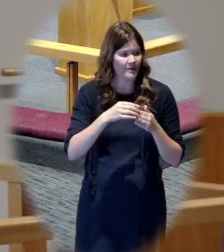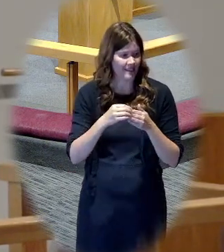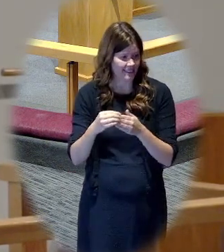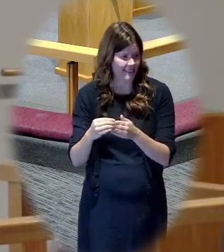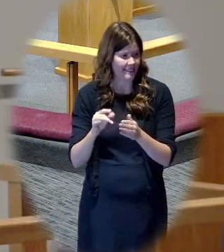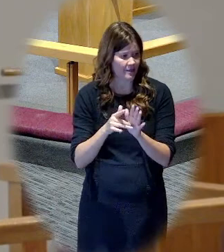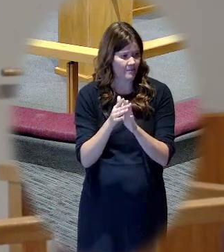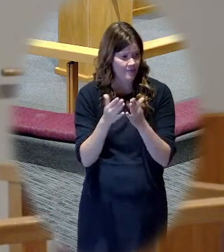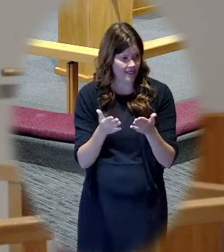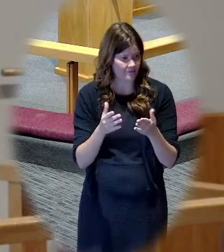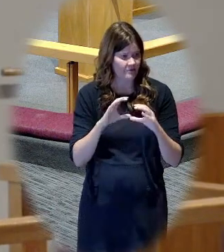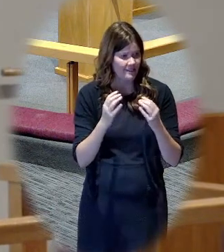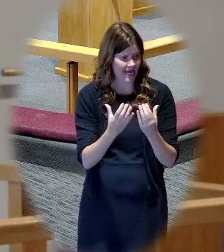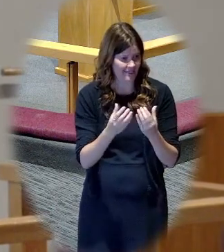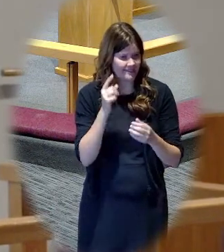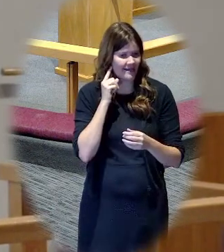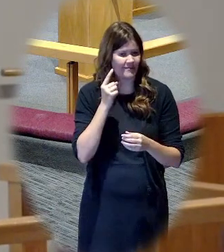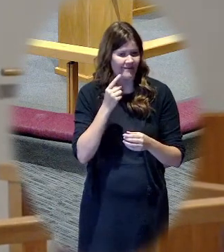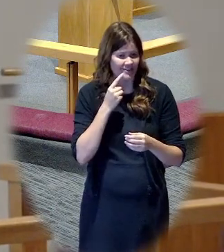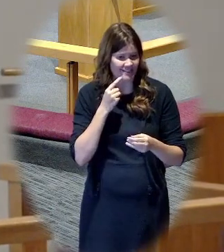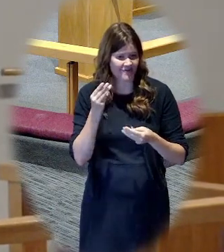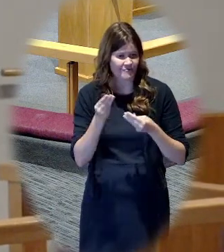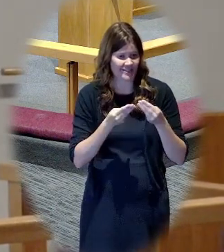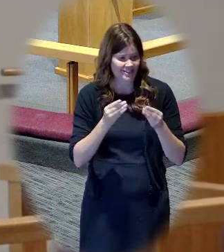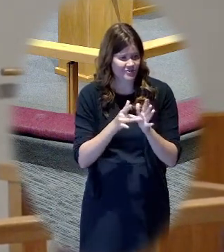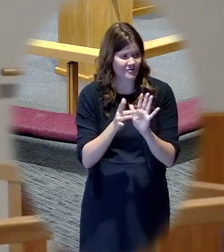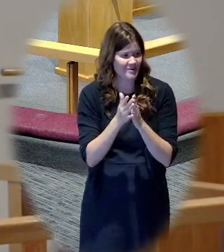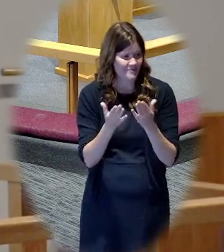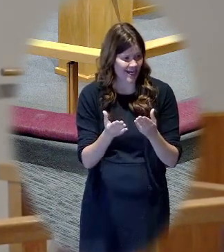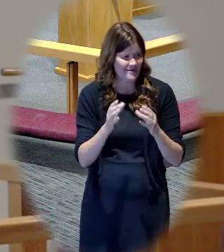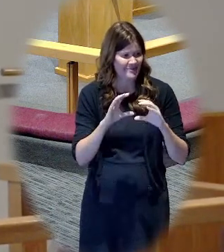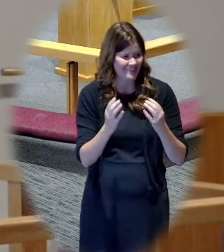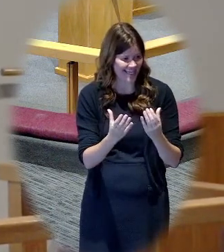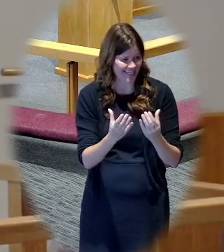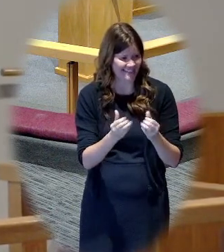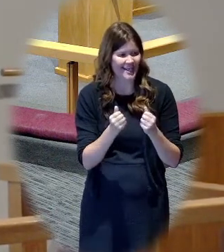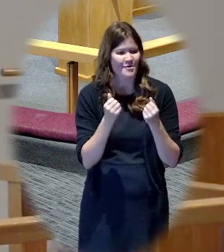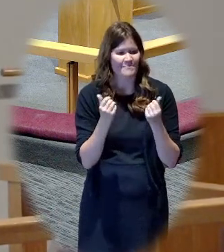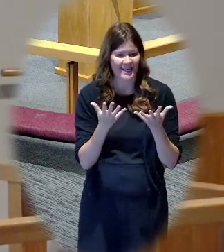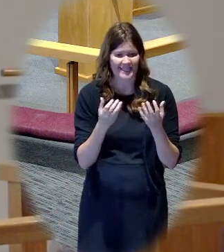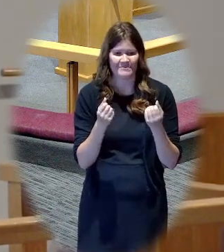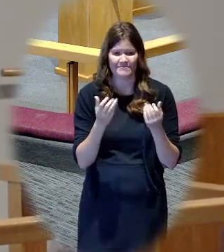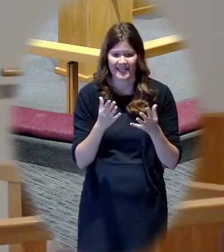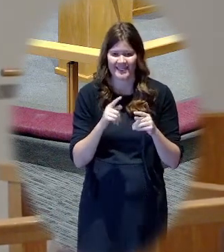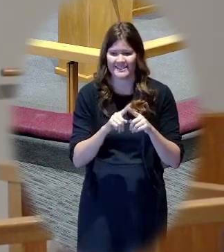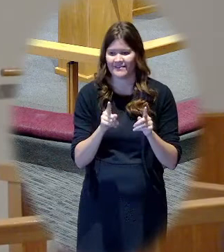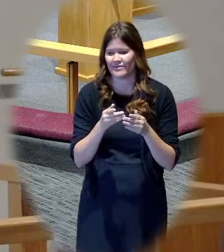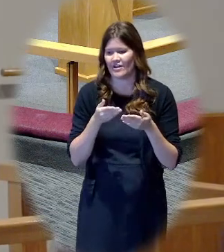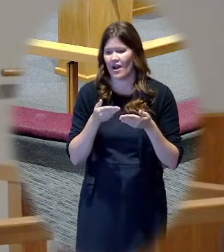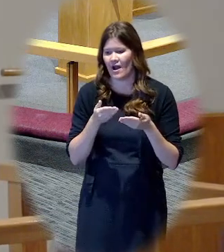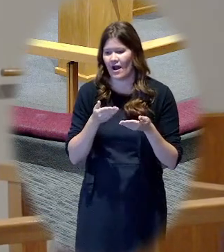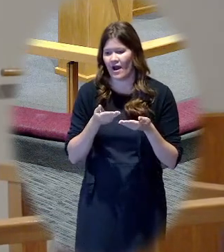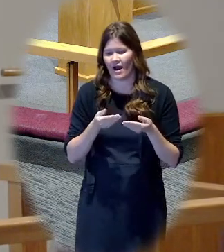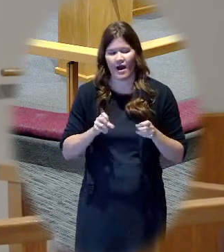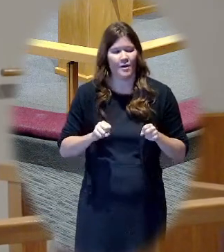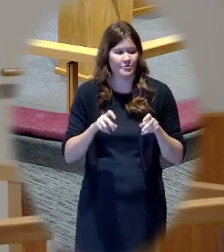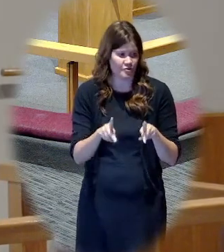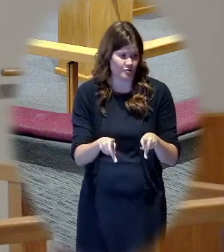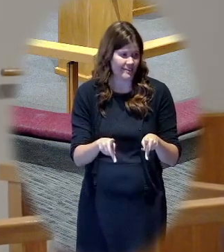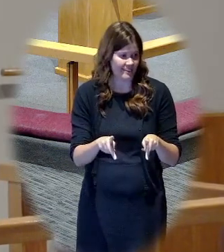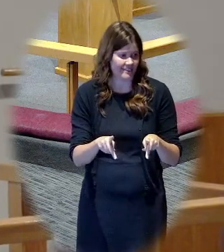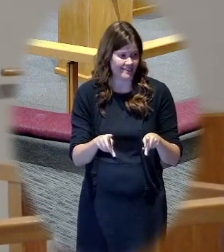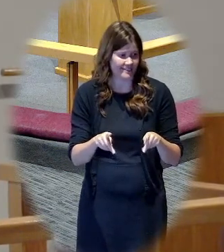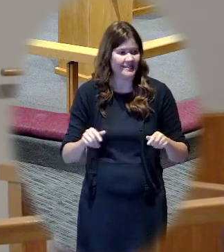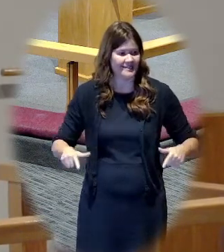have our deaf ministry Bible class as well. So lots of opportunities to continue to be enriched by God's word. That's how we live and grow